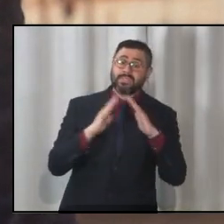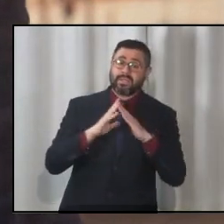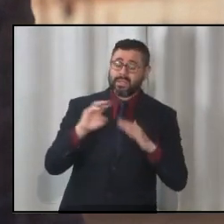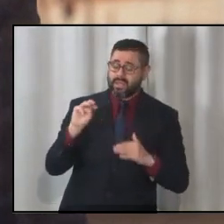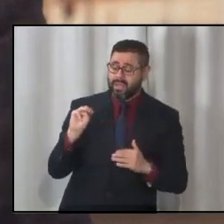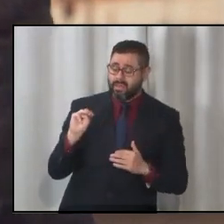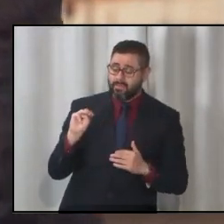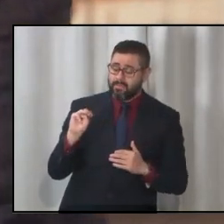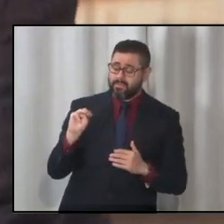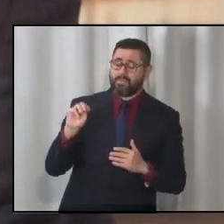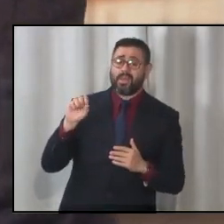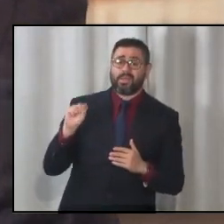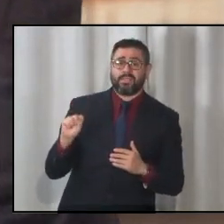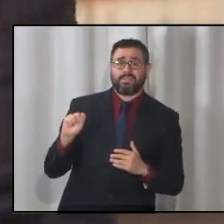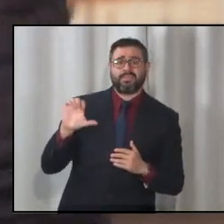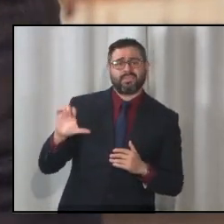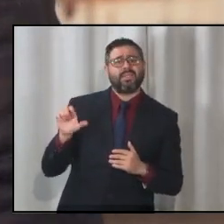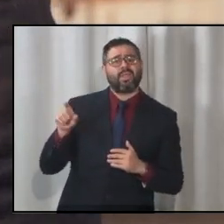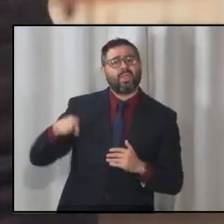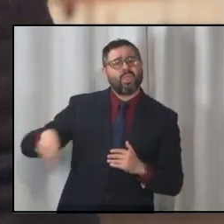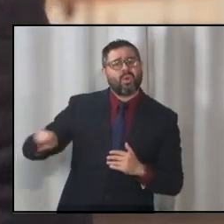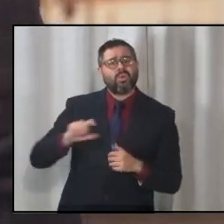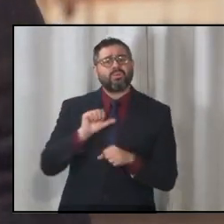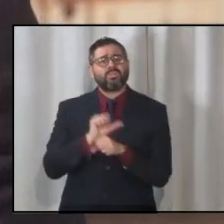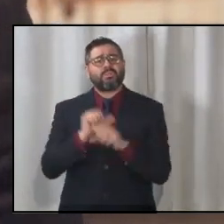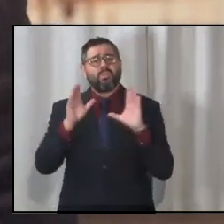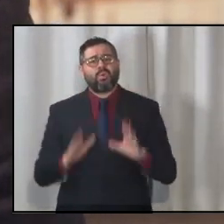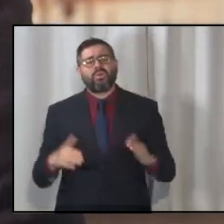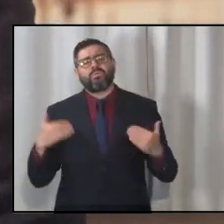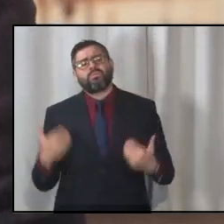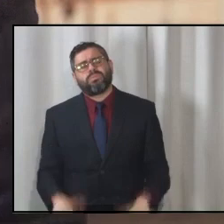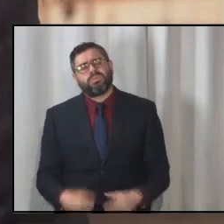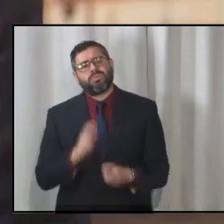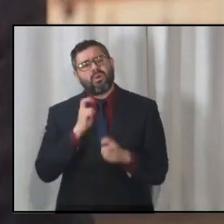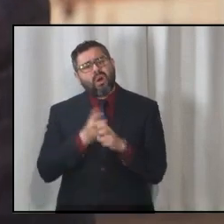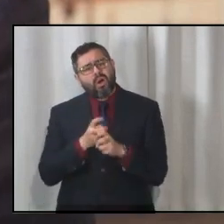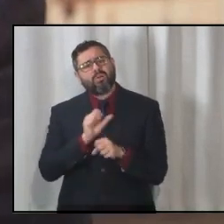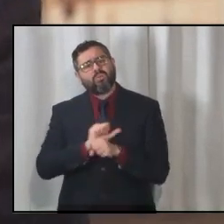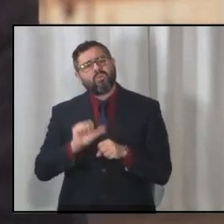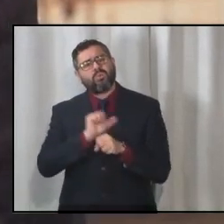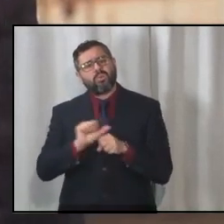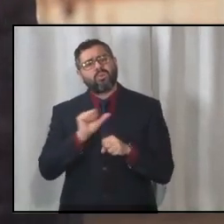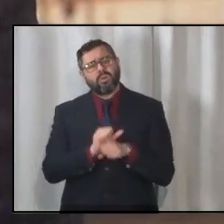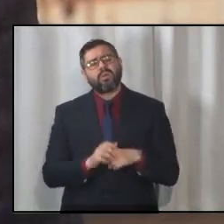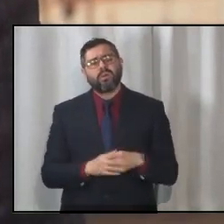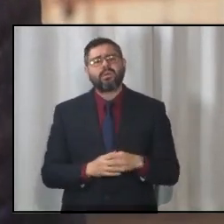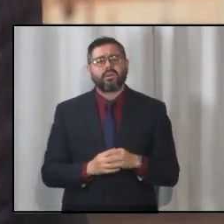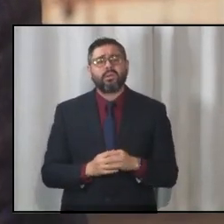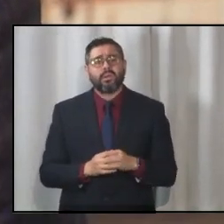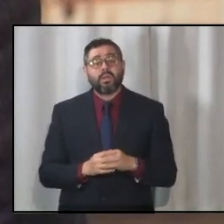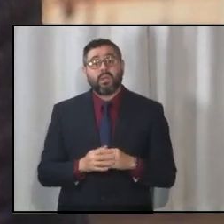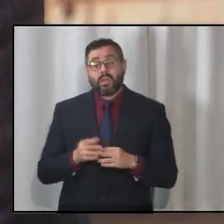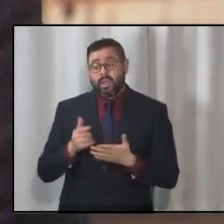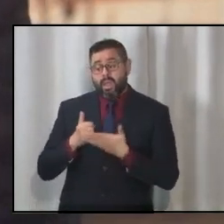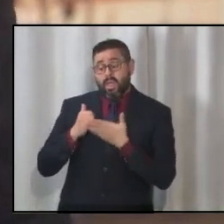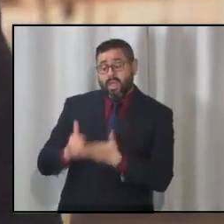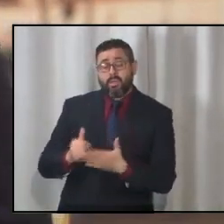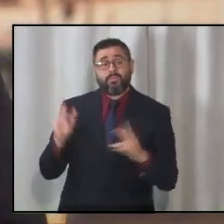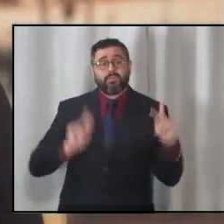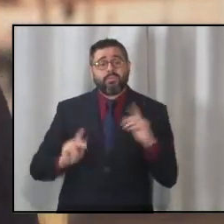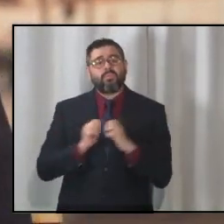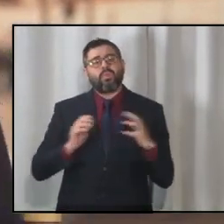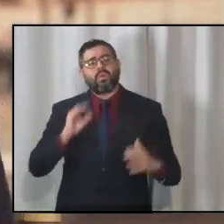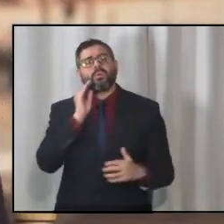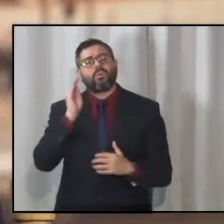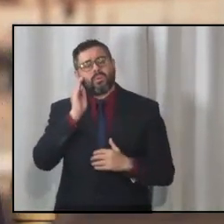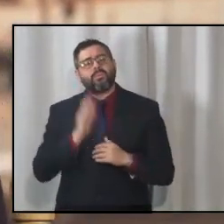happen, above all the amazing work that they already do every single day on homelessness. People will be able